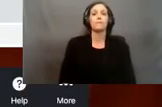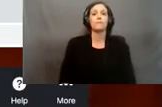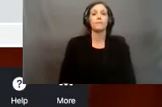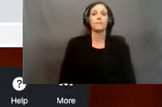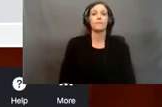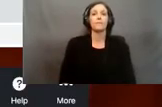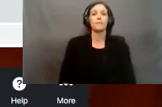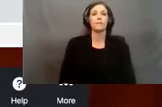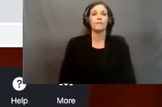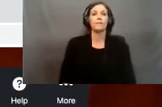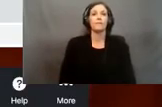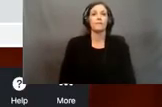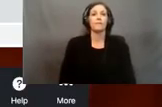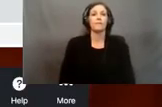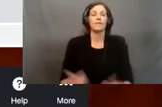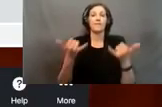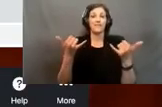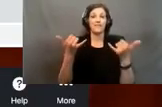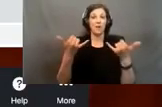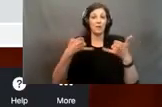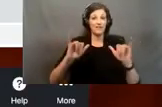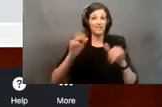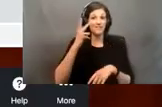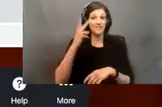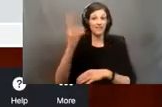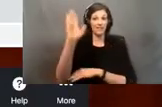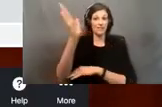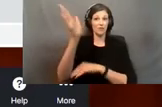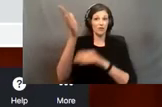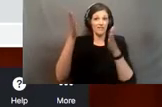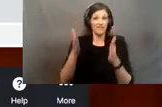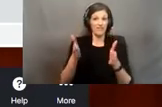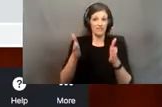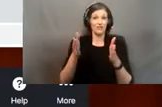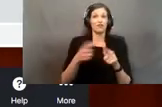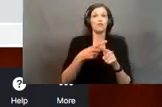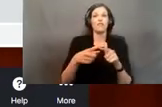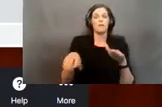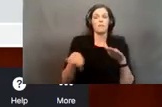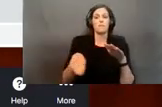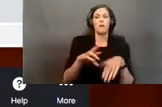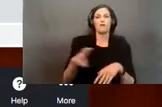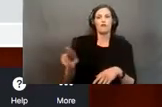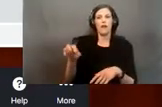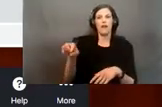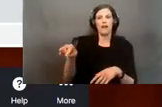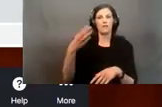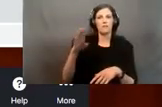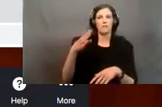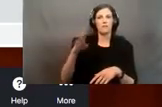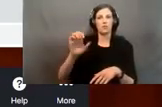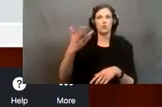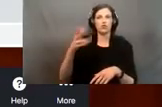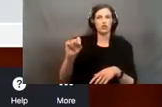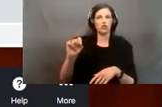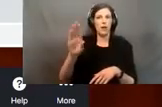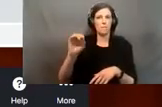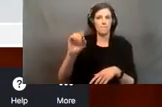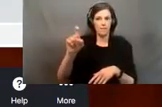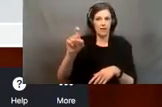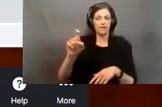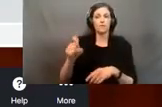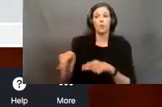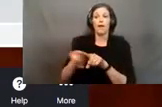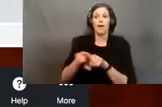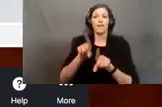So now we can still see that presenters are on the screen and in the bottom right hand corner there's a blue chat box so as the attendee you can